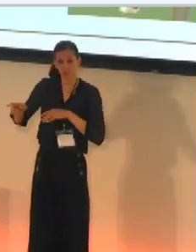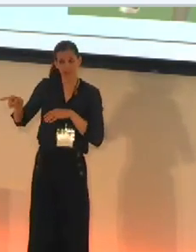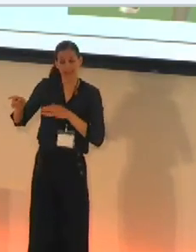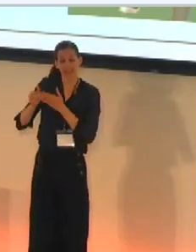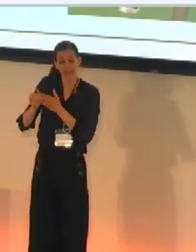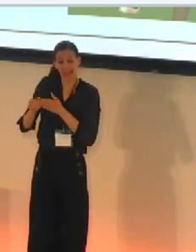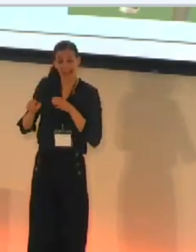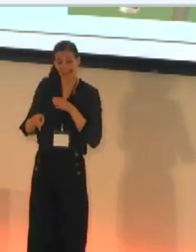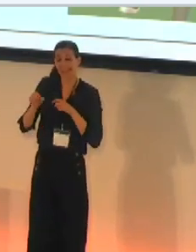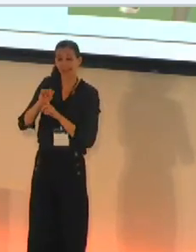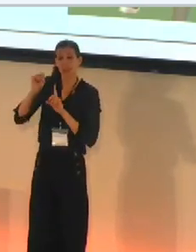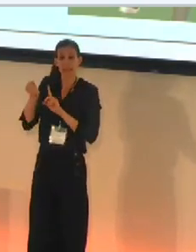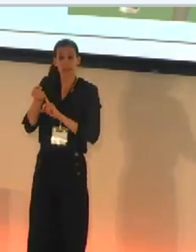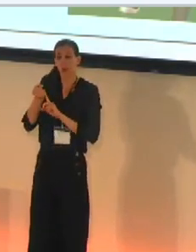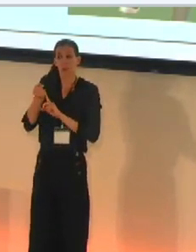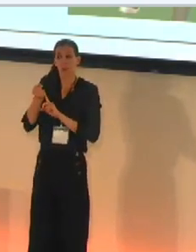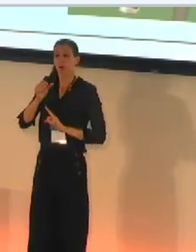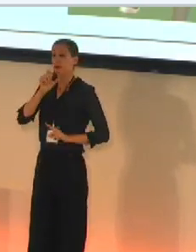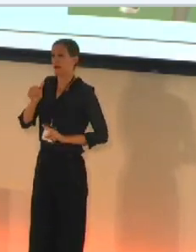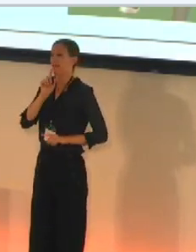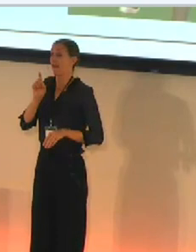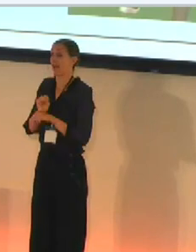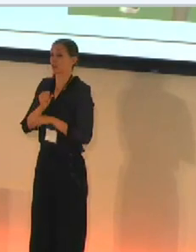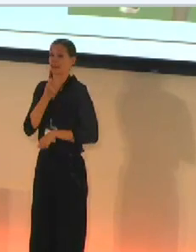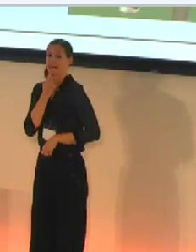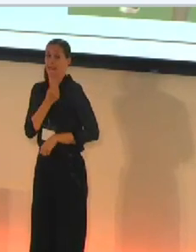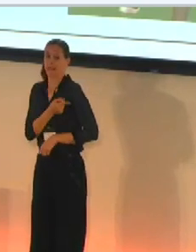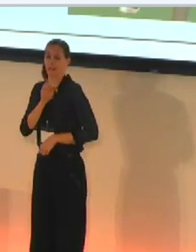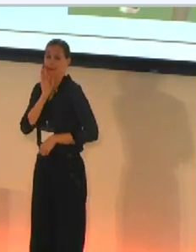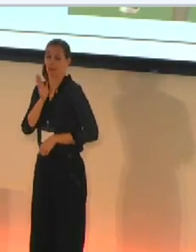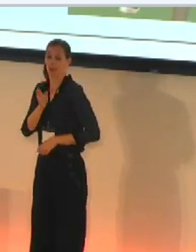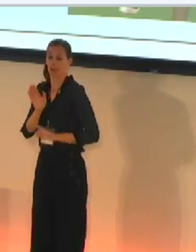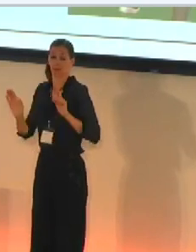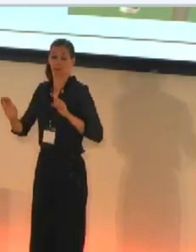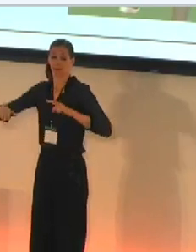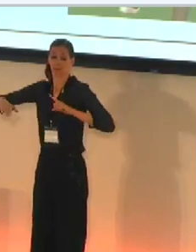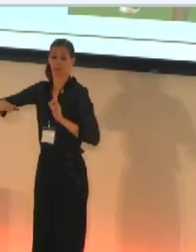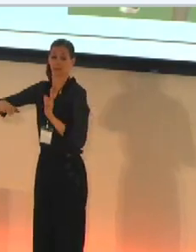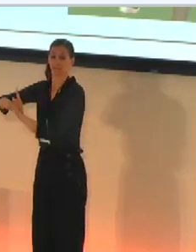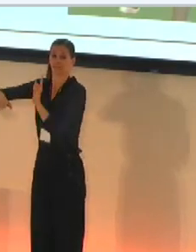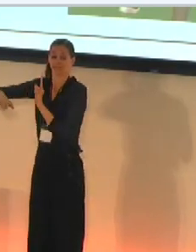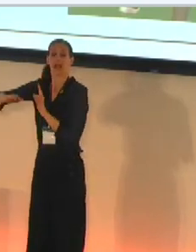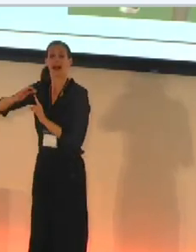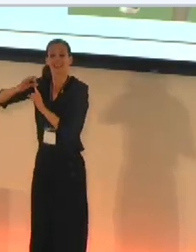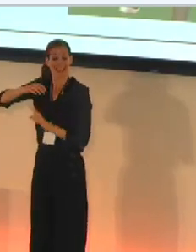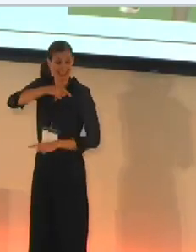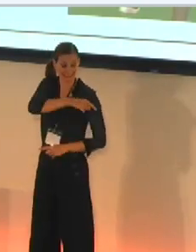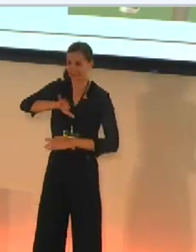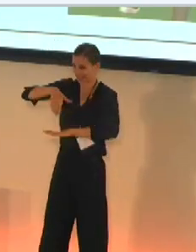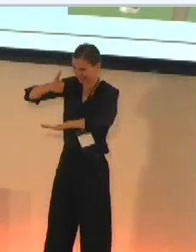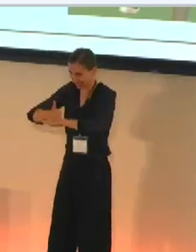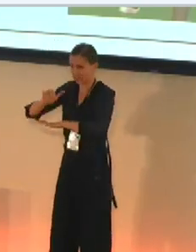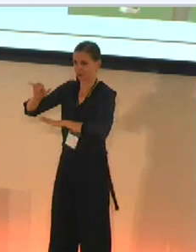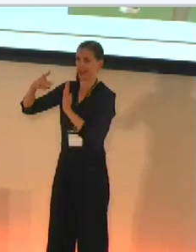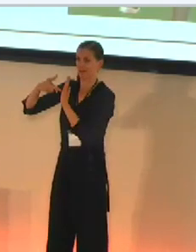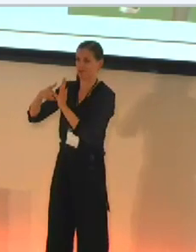this situation would not actually tell the participant that they were going to run into that table unless it was something that the participant had established for them to do